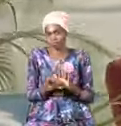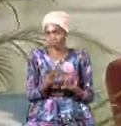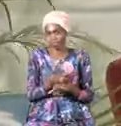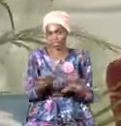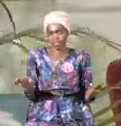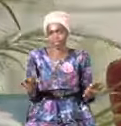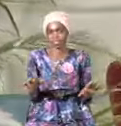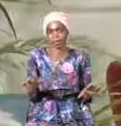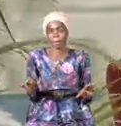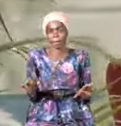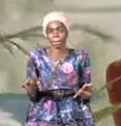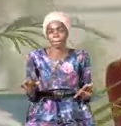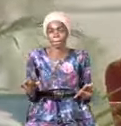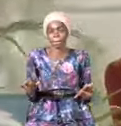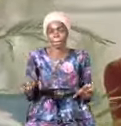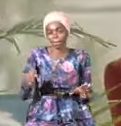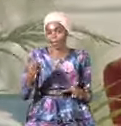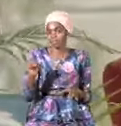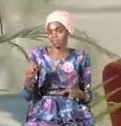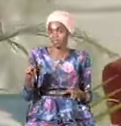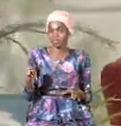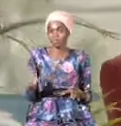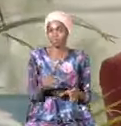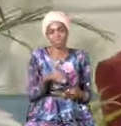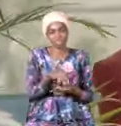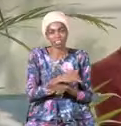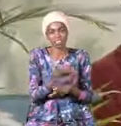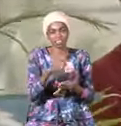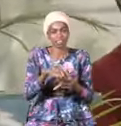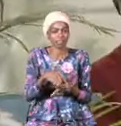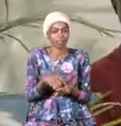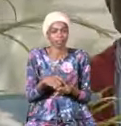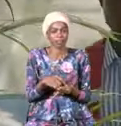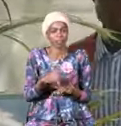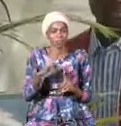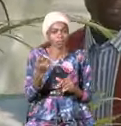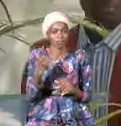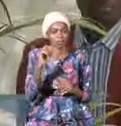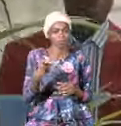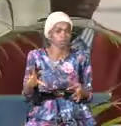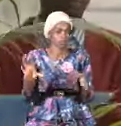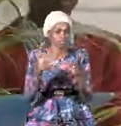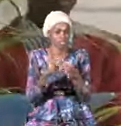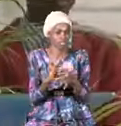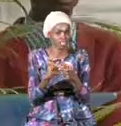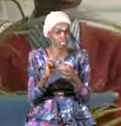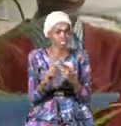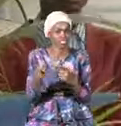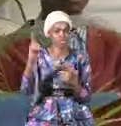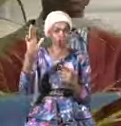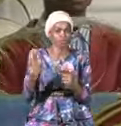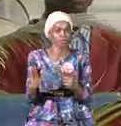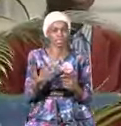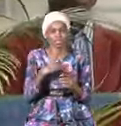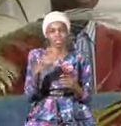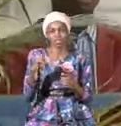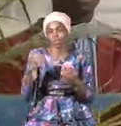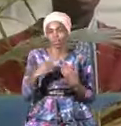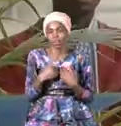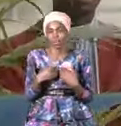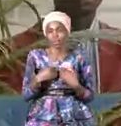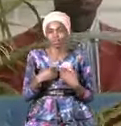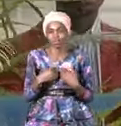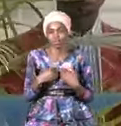And so, at every point in time, once you connect to God and you have identified what you want to